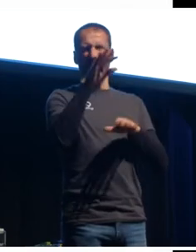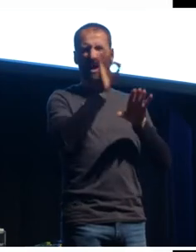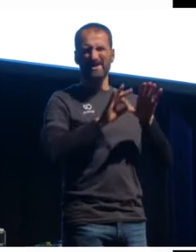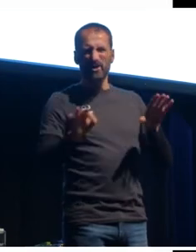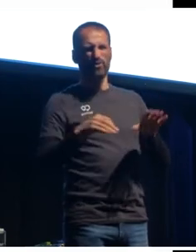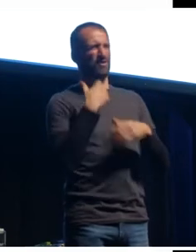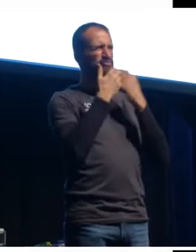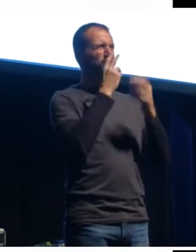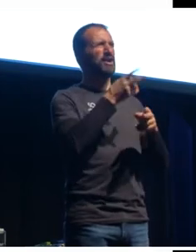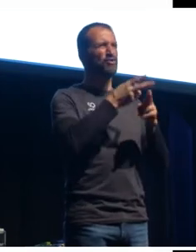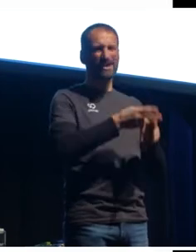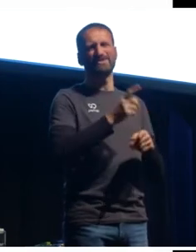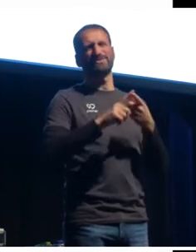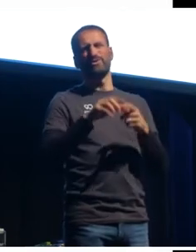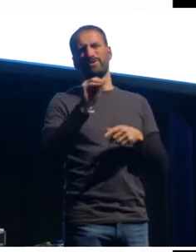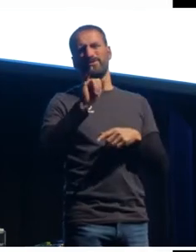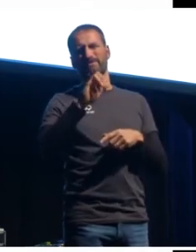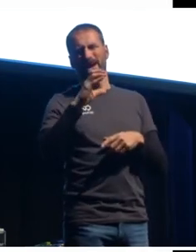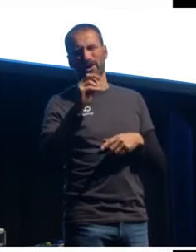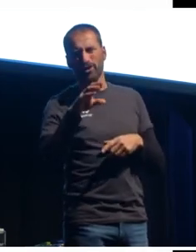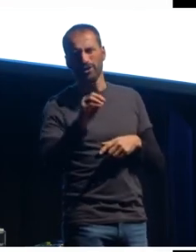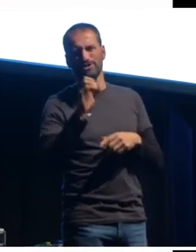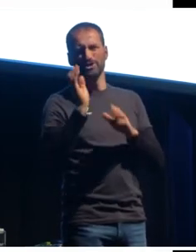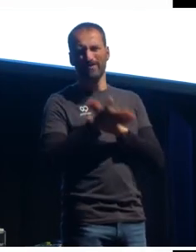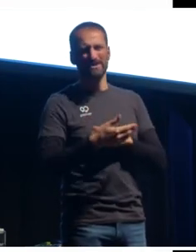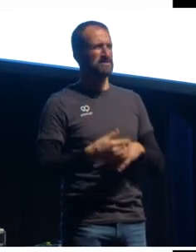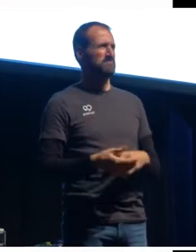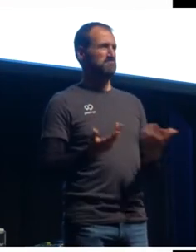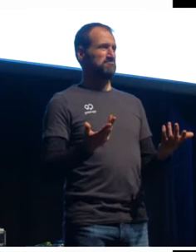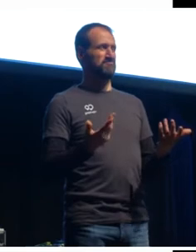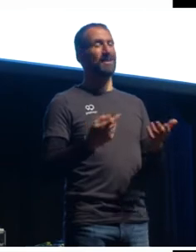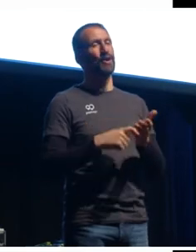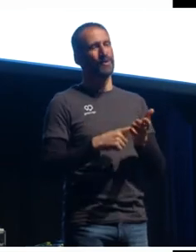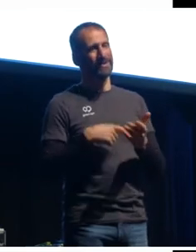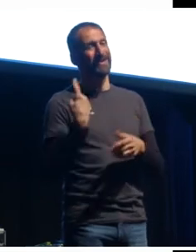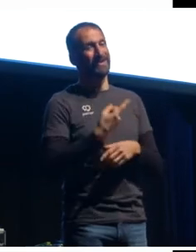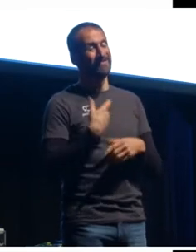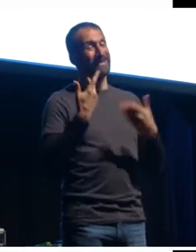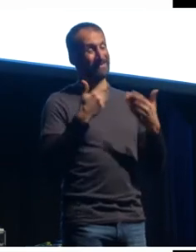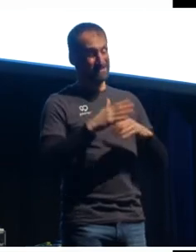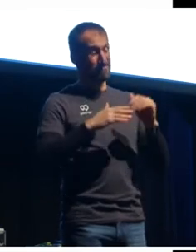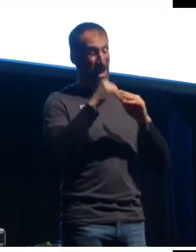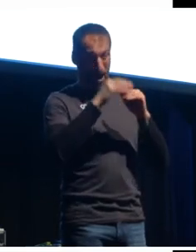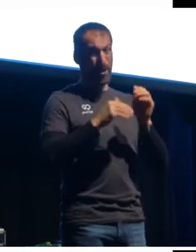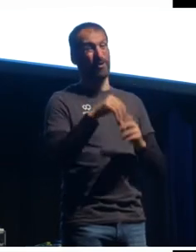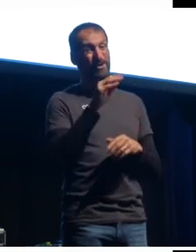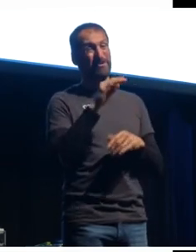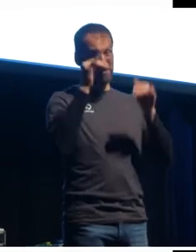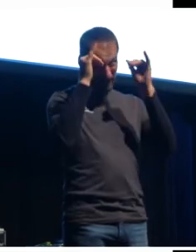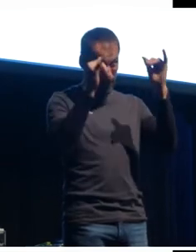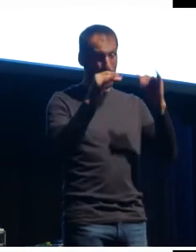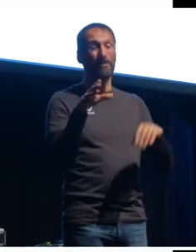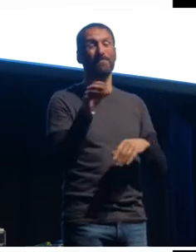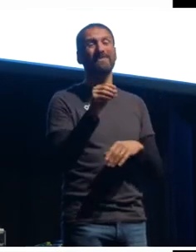about REST and microservices? And the reason is we decided to build Buffalo with Node. And there are a few reasons why you would want to